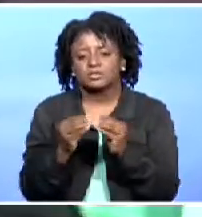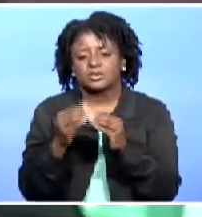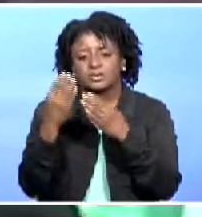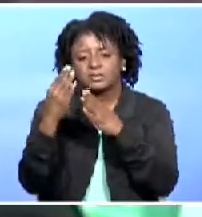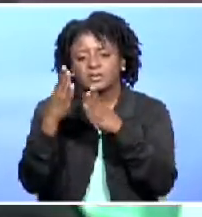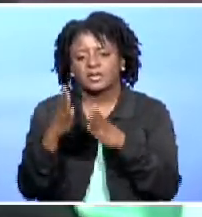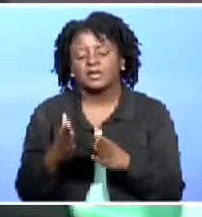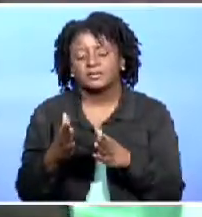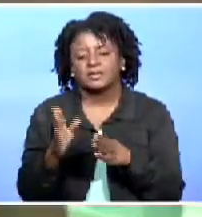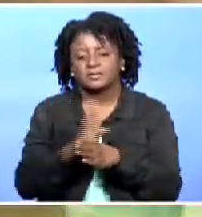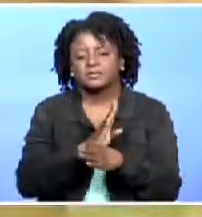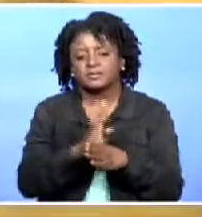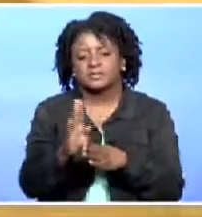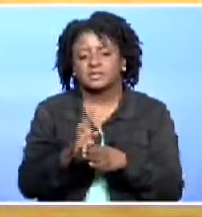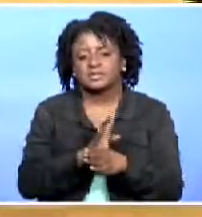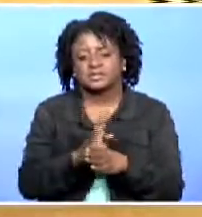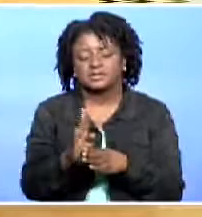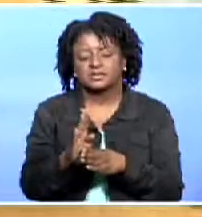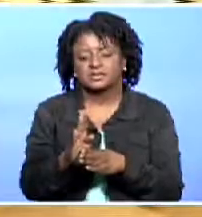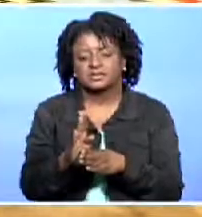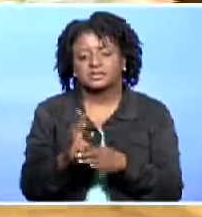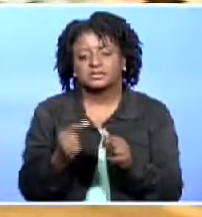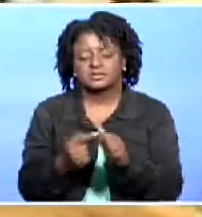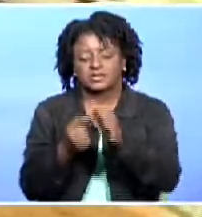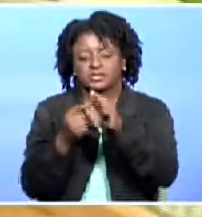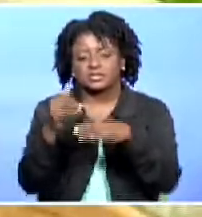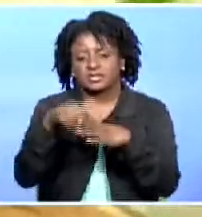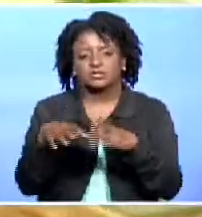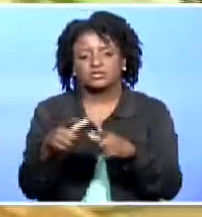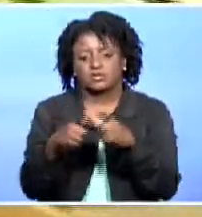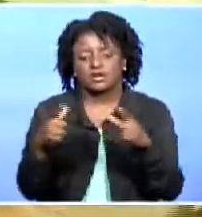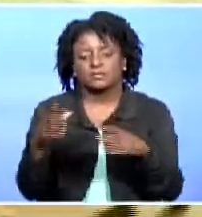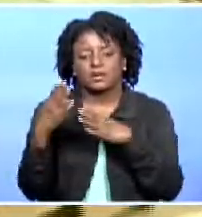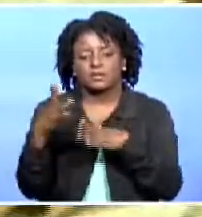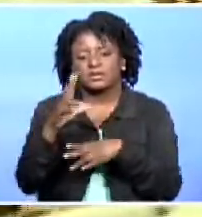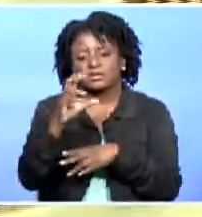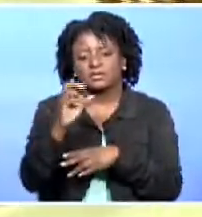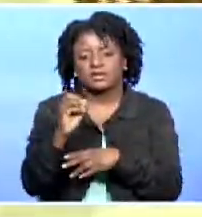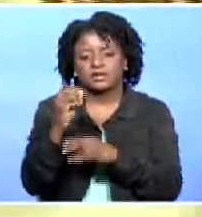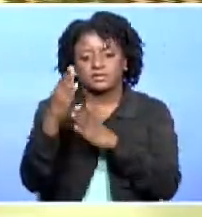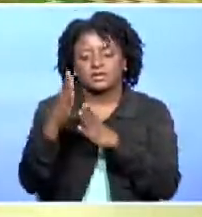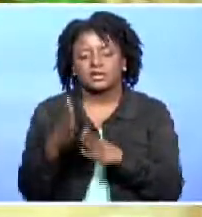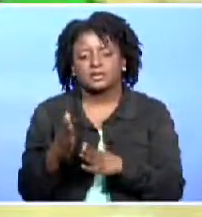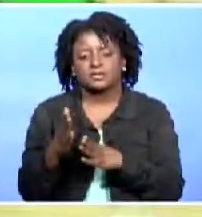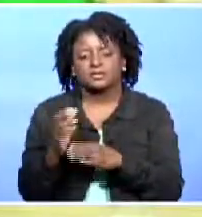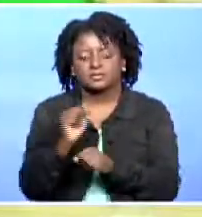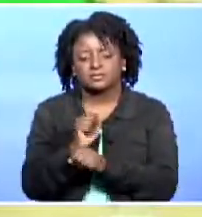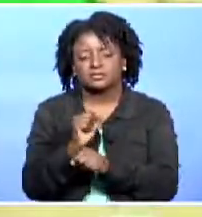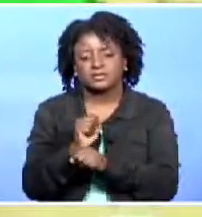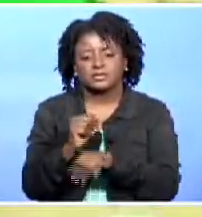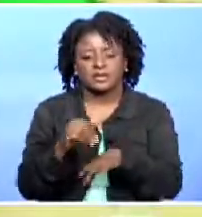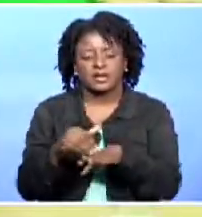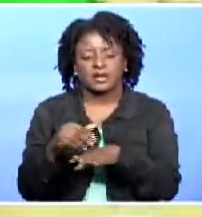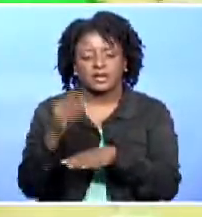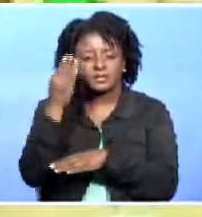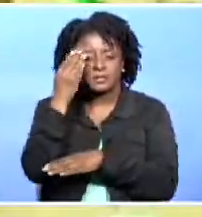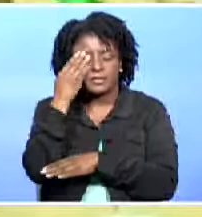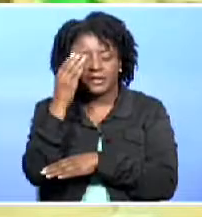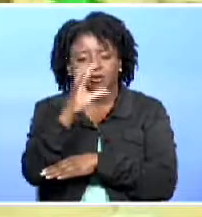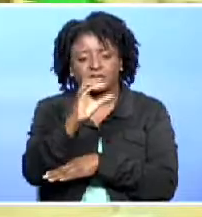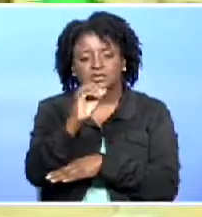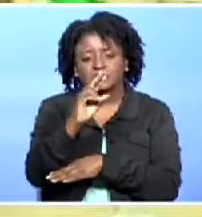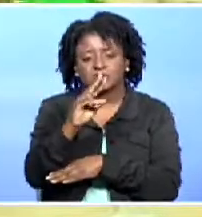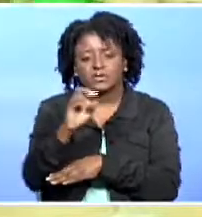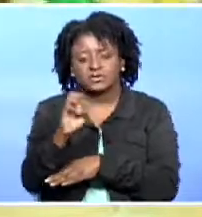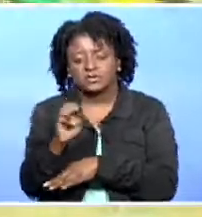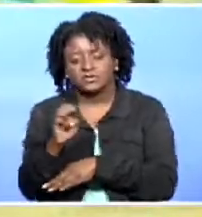in Grand Bahama. 30 Bahamians are employed at Pirates Cove, and many others are taking advantage of opportunities